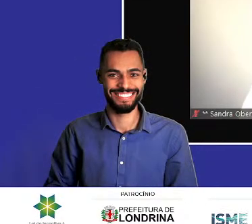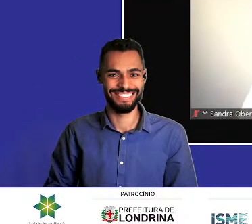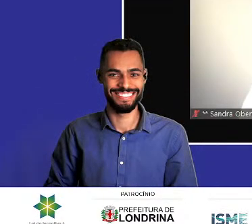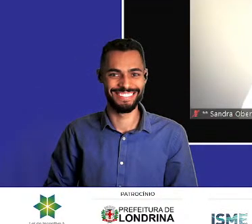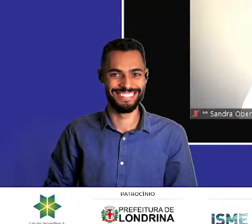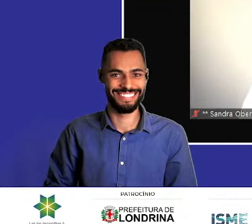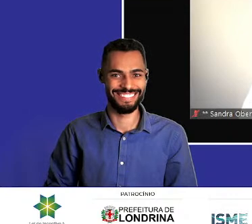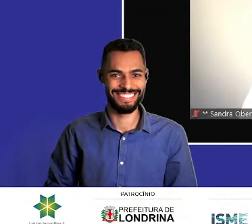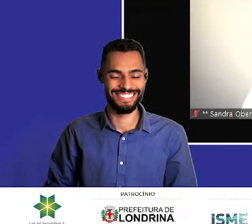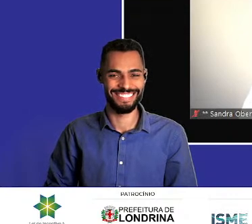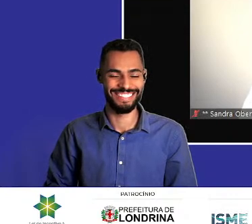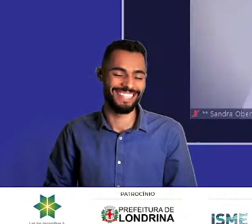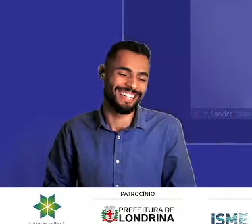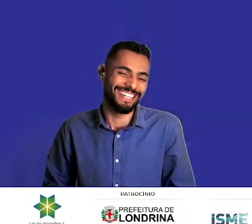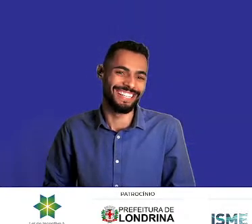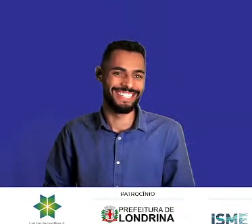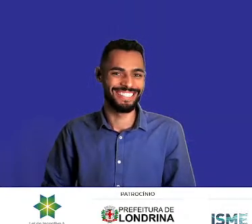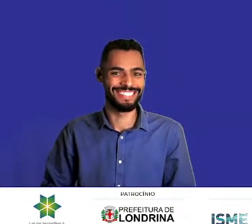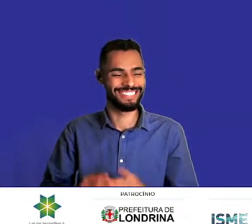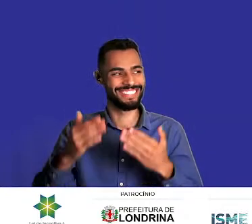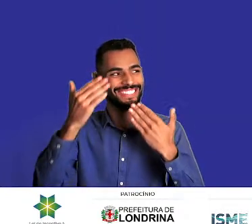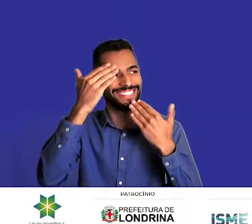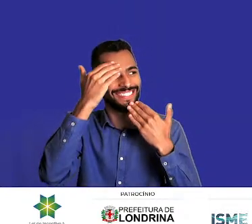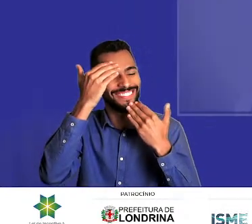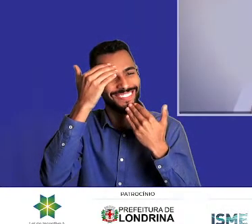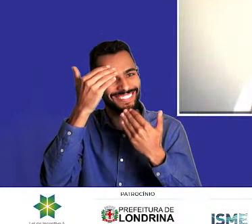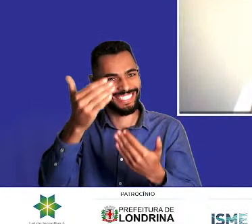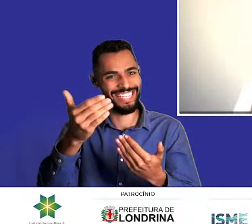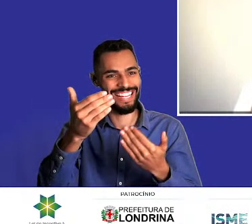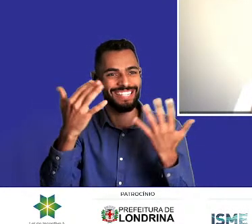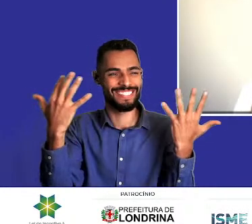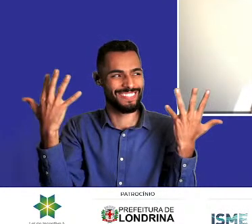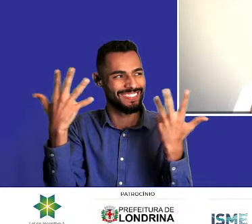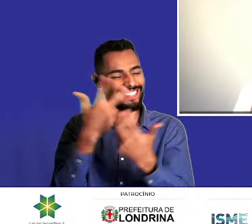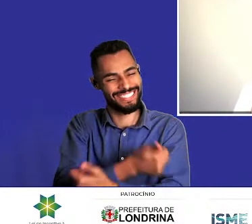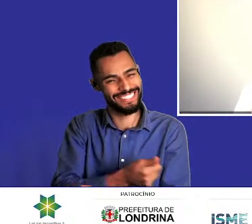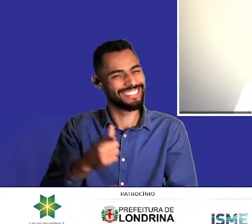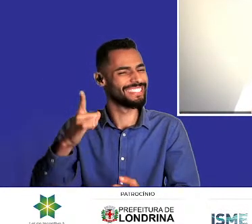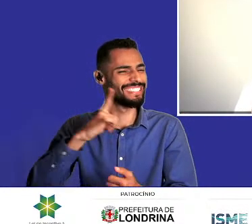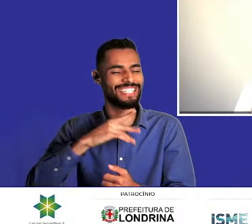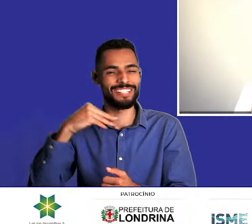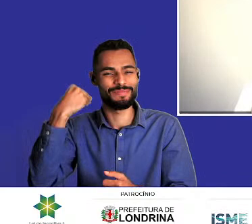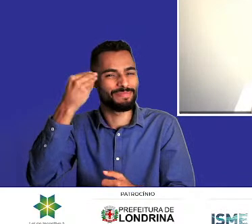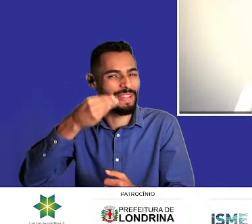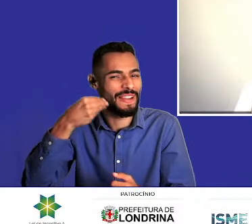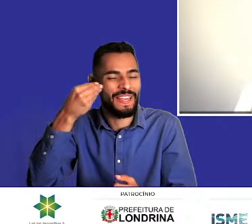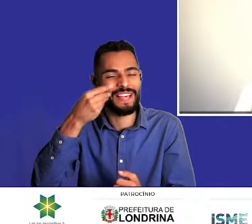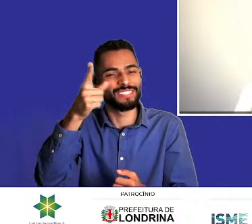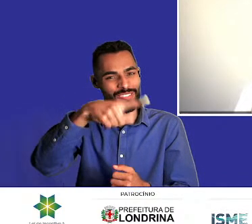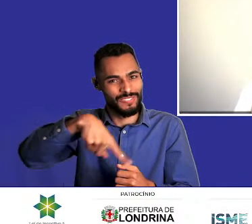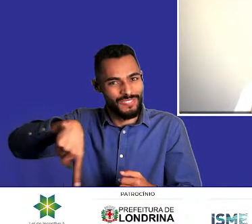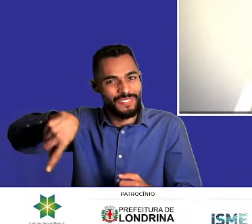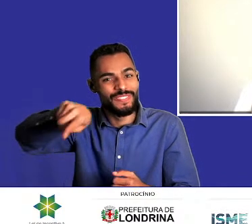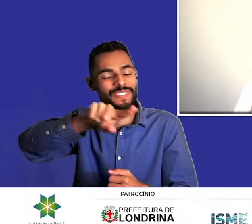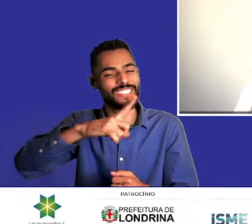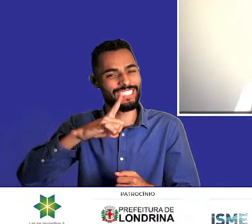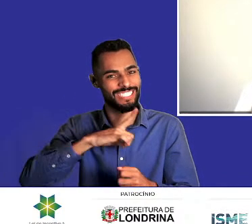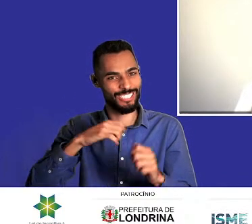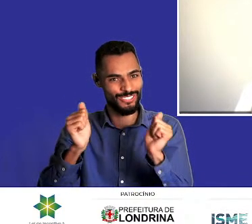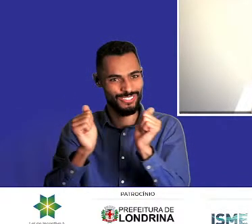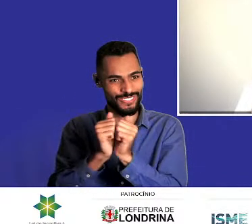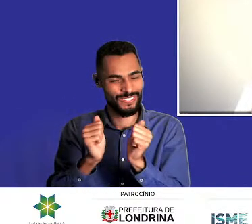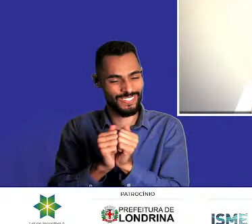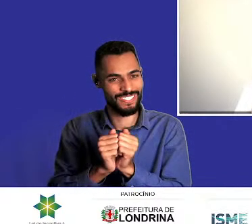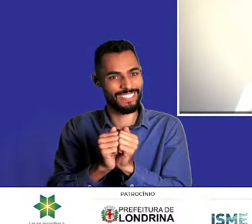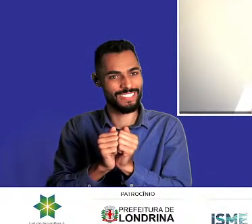We thank you, professors, for the brilliant, encouraging, and joyful opening speech. And also, I